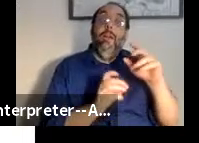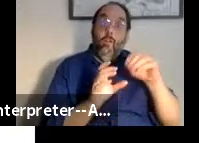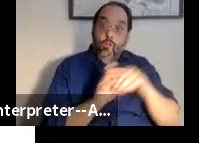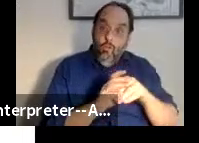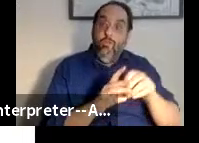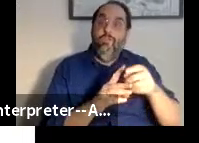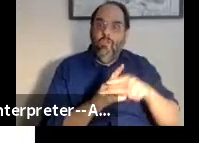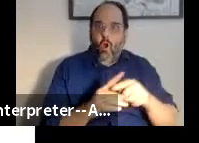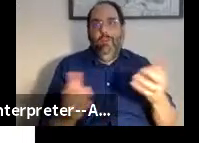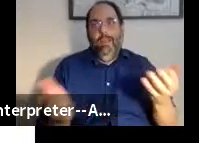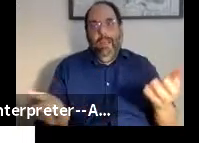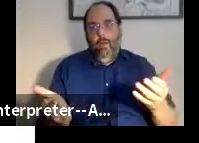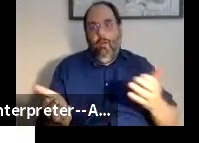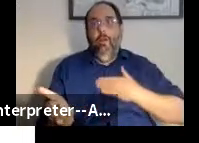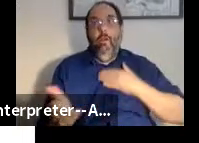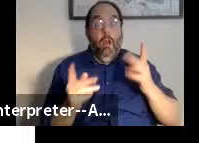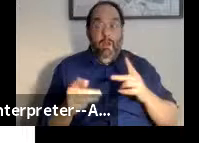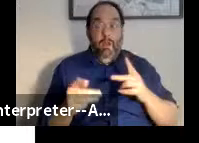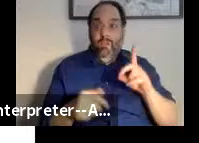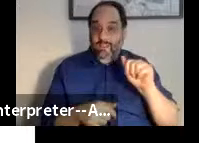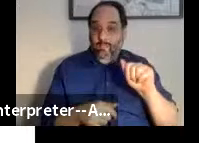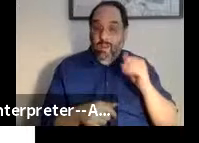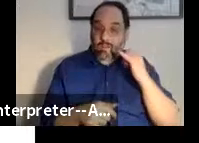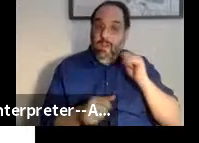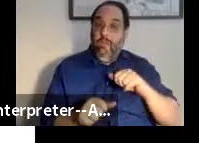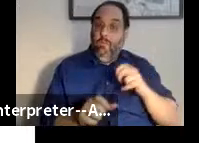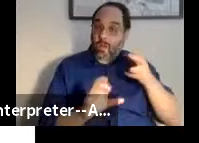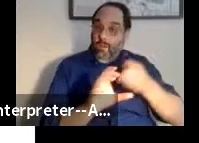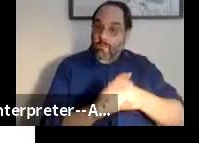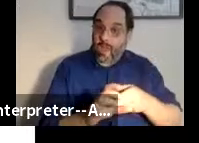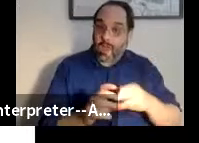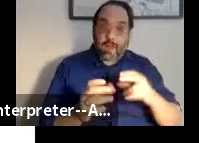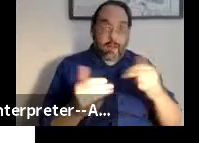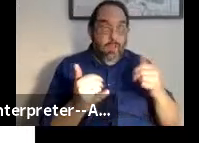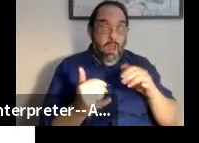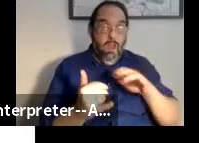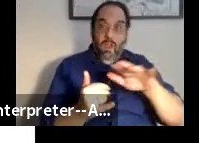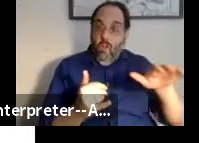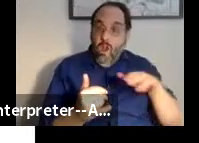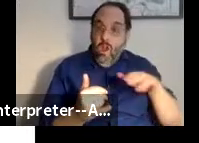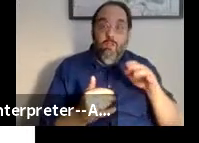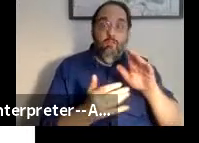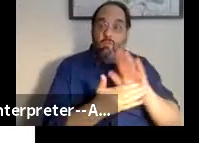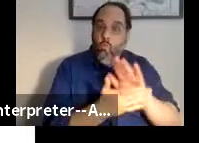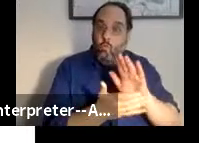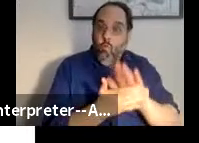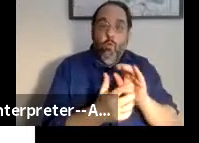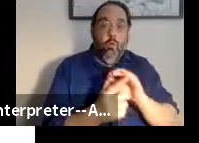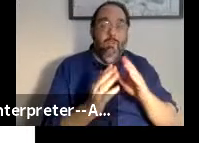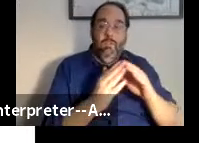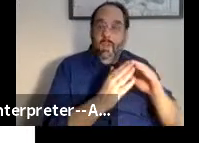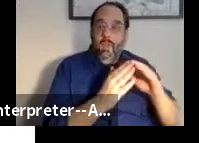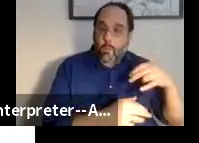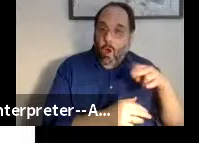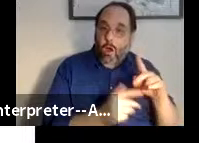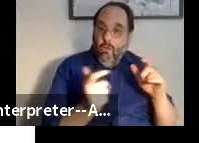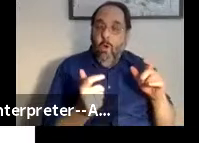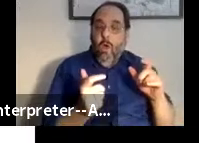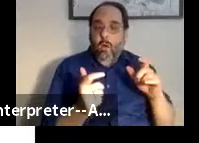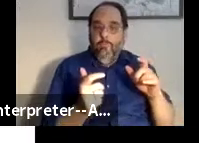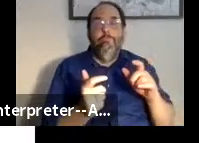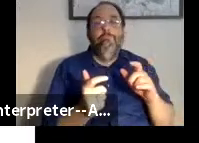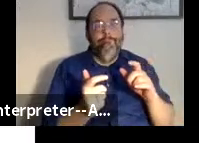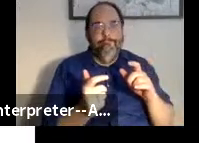for young people with disabilities to be able to participate on their school or in their municipal parks and playgrounds or in